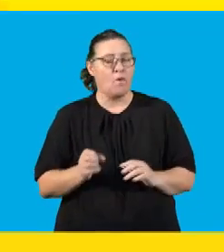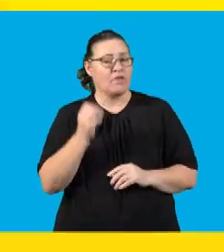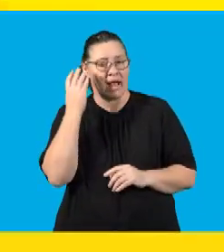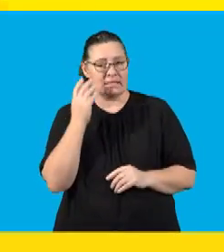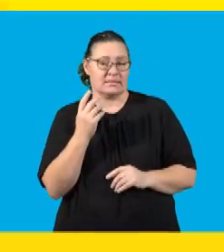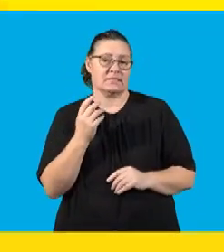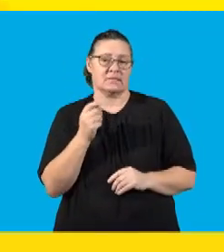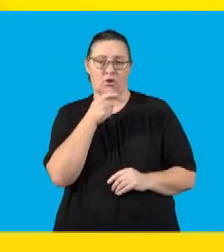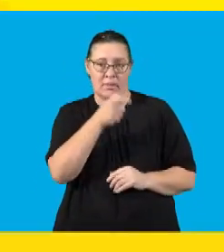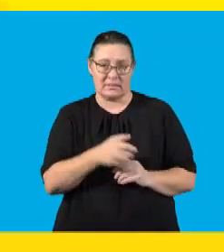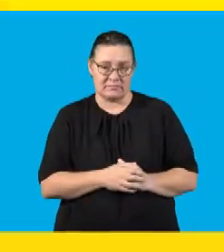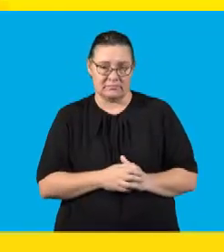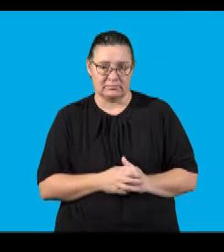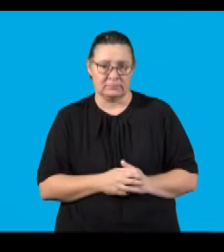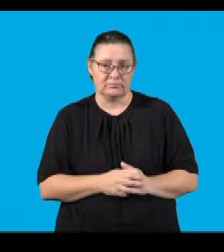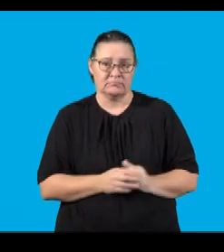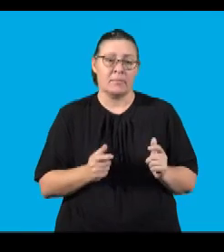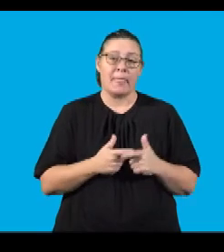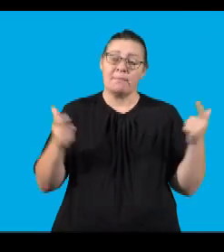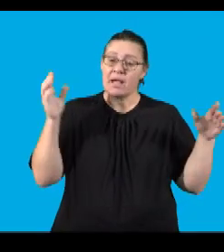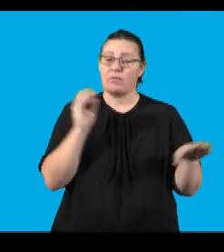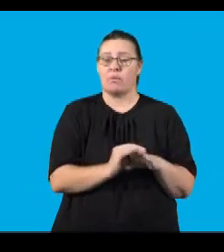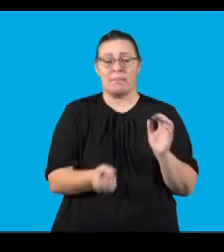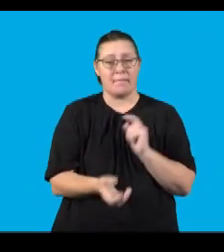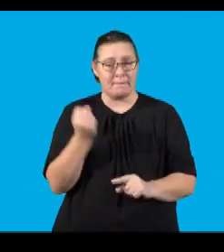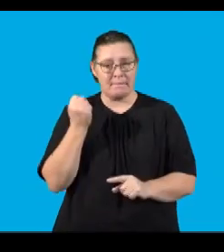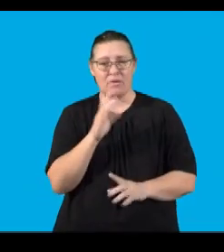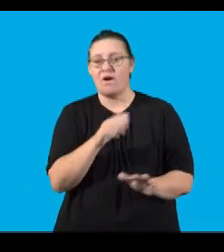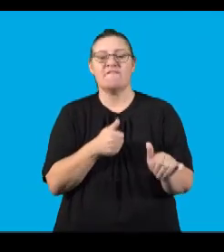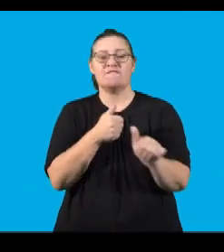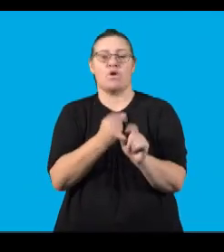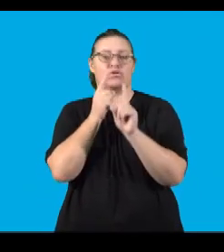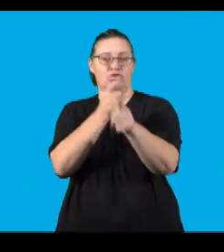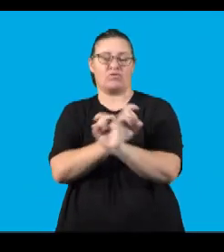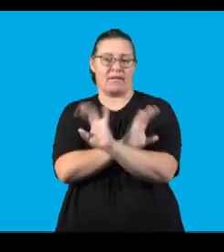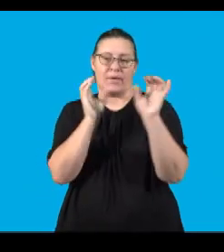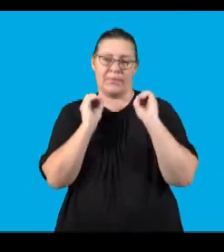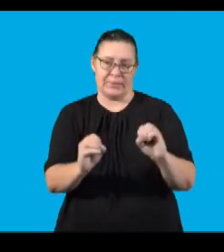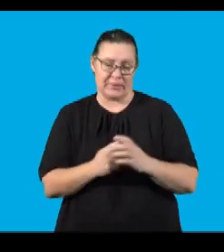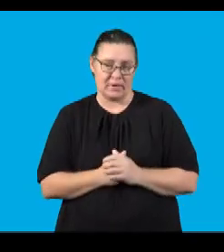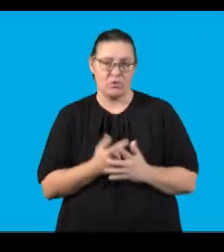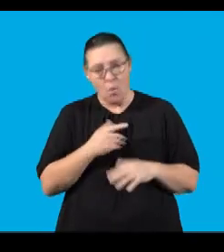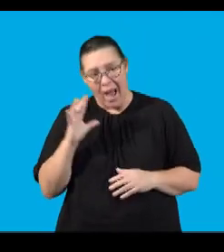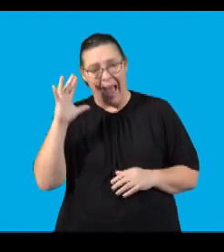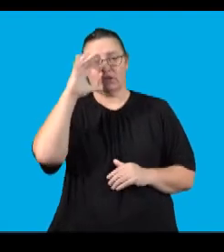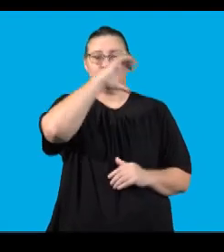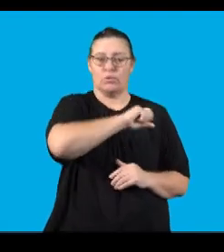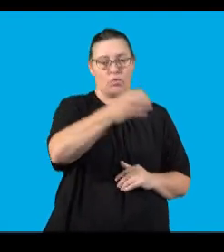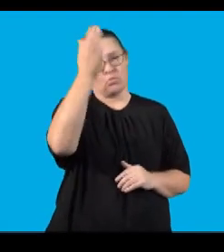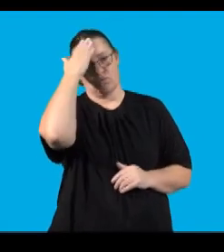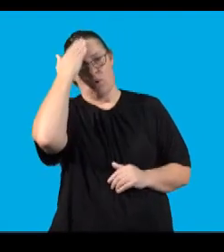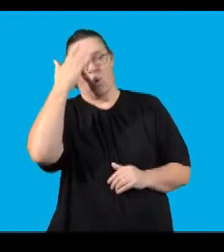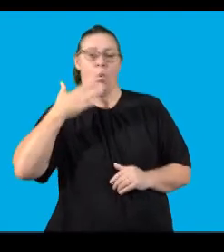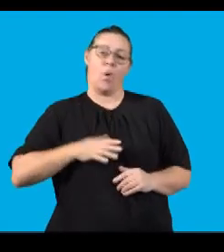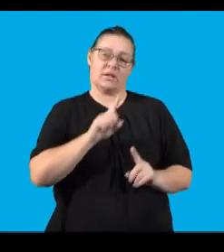a comment. A big problem that we find as well, not following instructions. Please do not assume